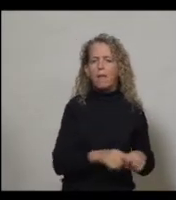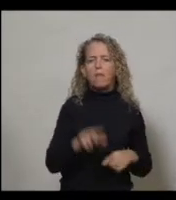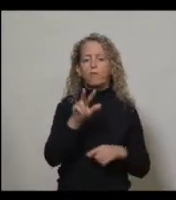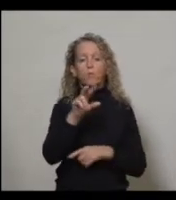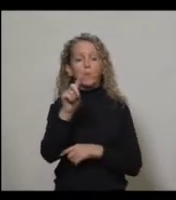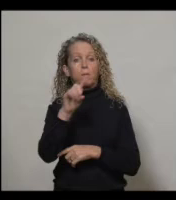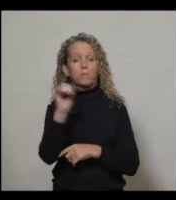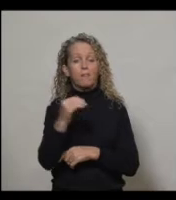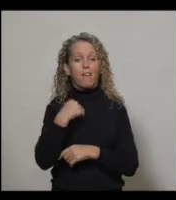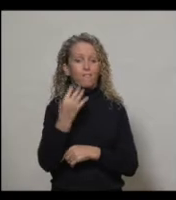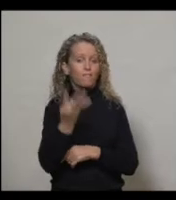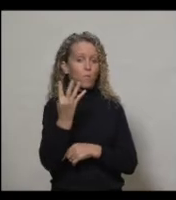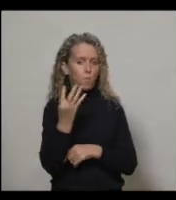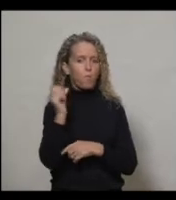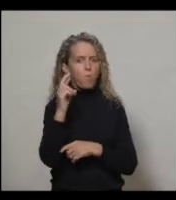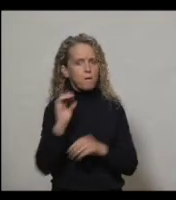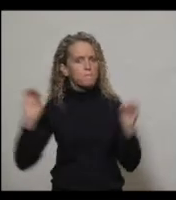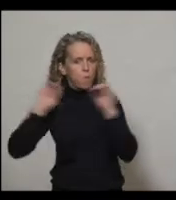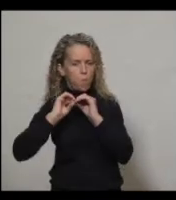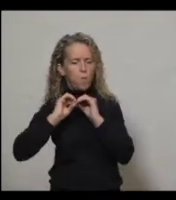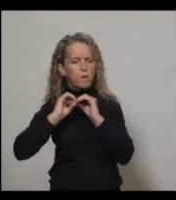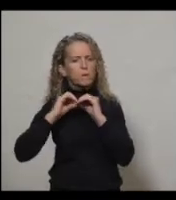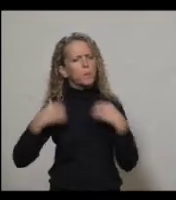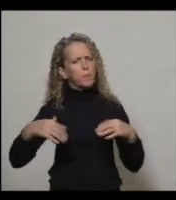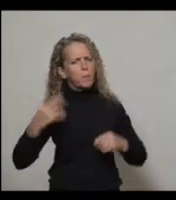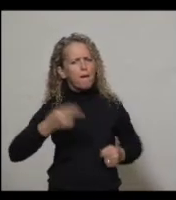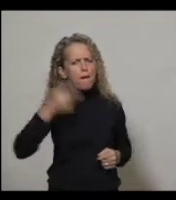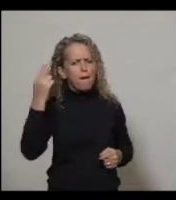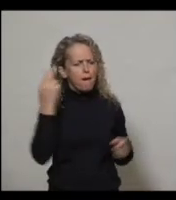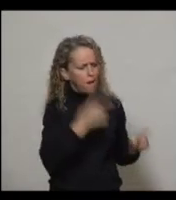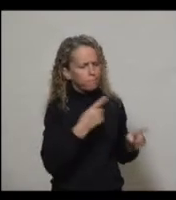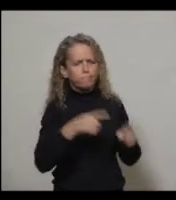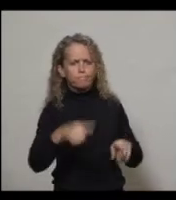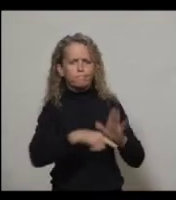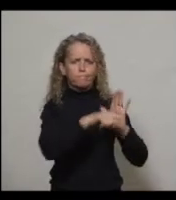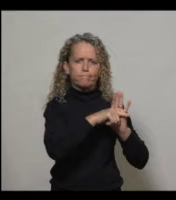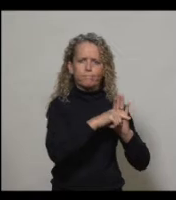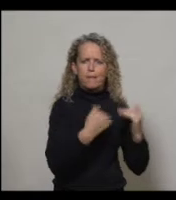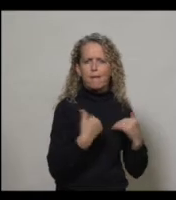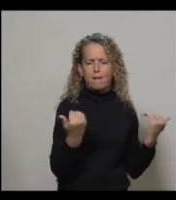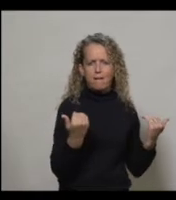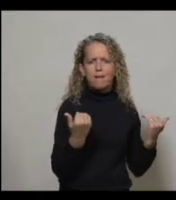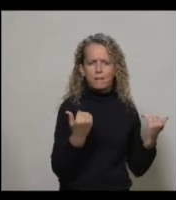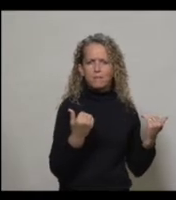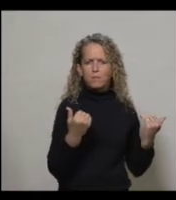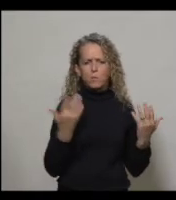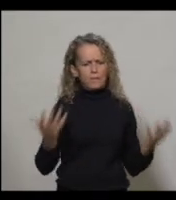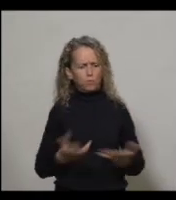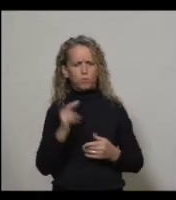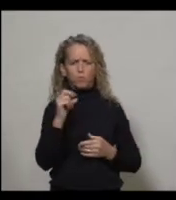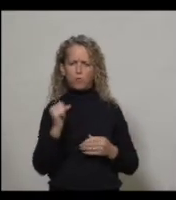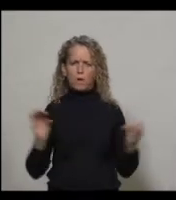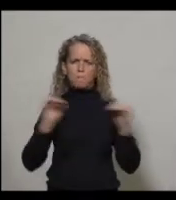4 or more. So this is quite high in Nova Scotia. So that is something that we want to take into context, that we do know that